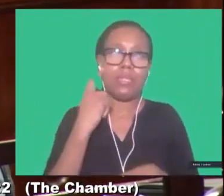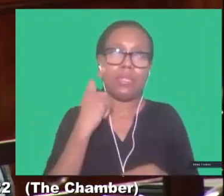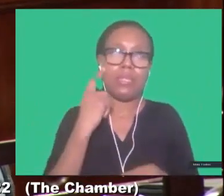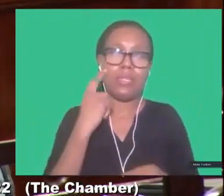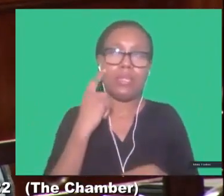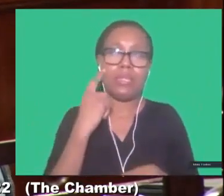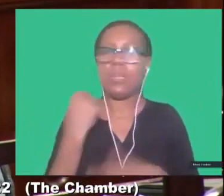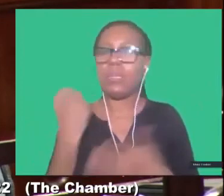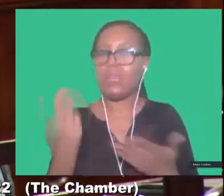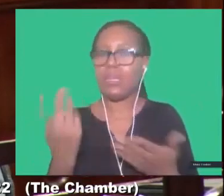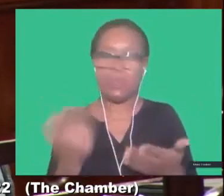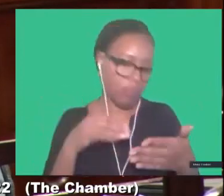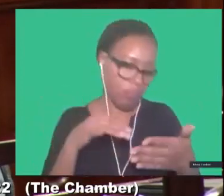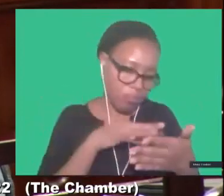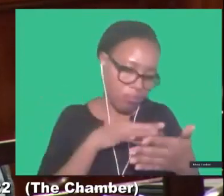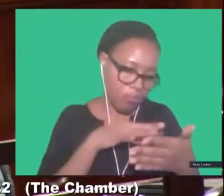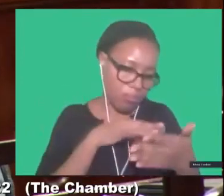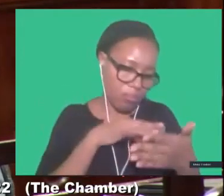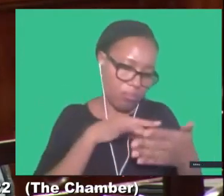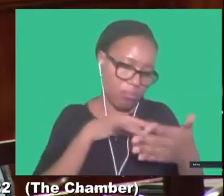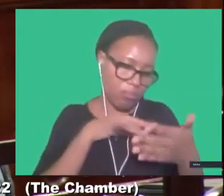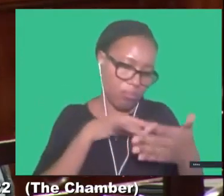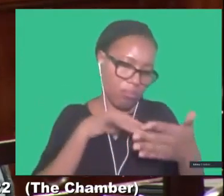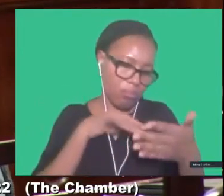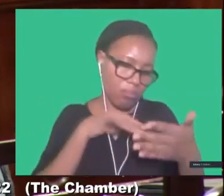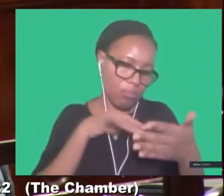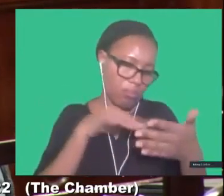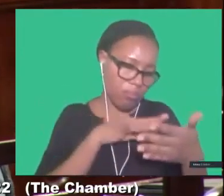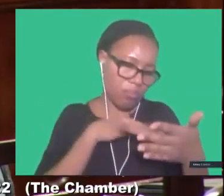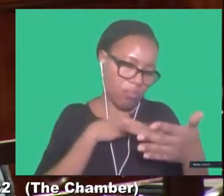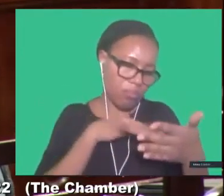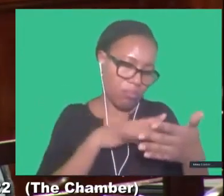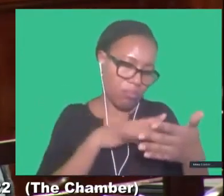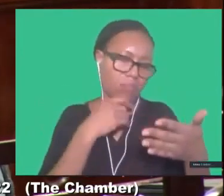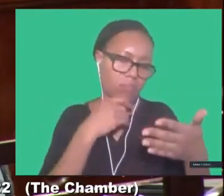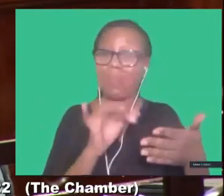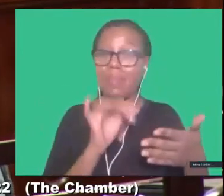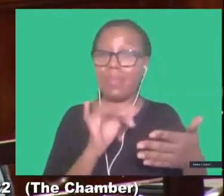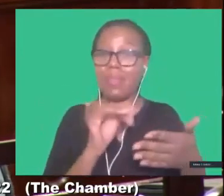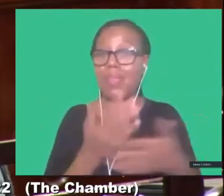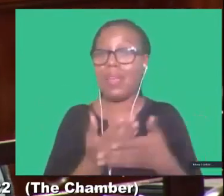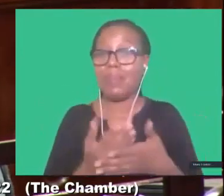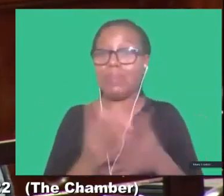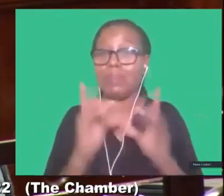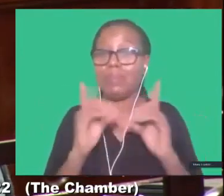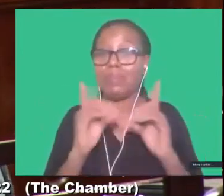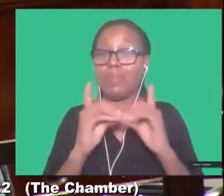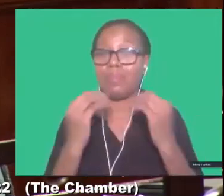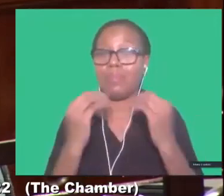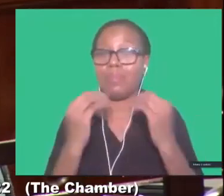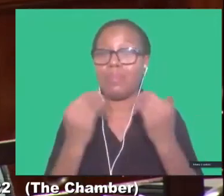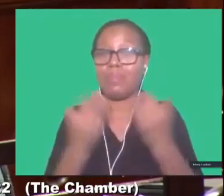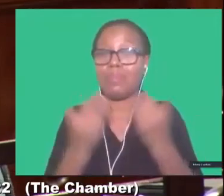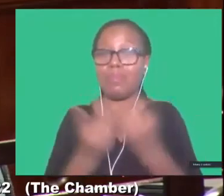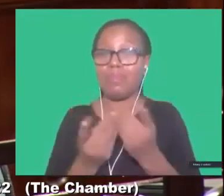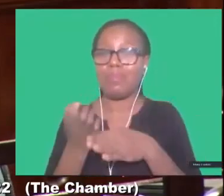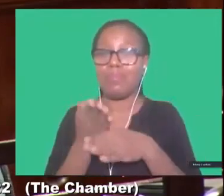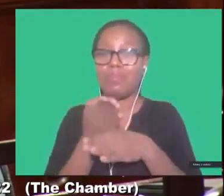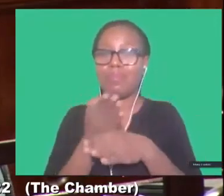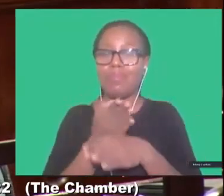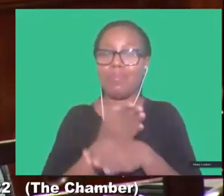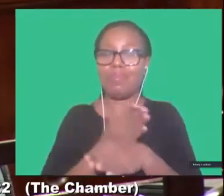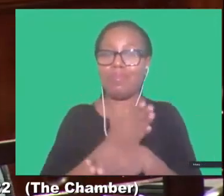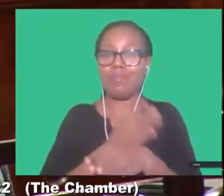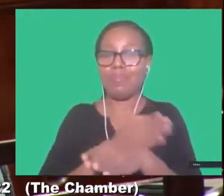present with that department to improve its efficiency. We know that